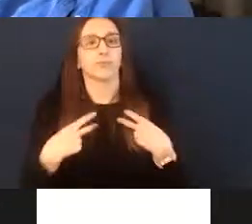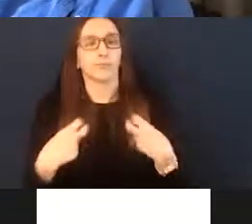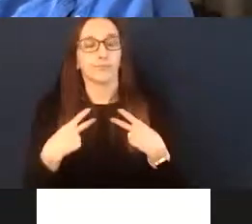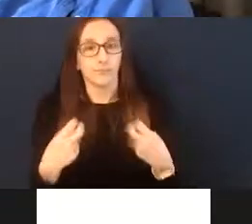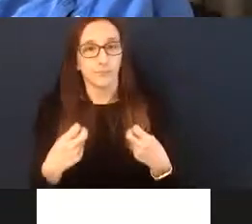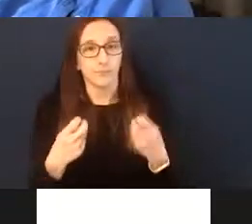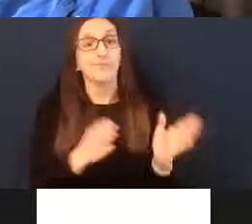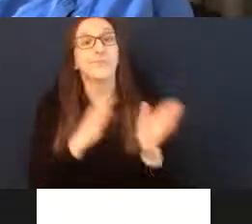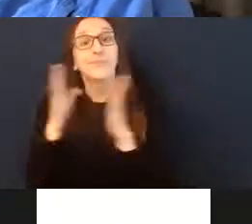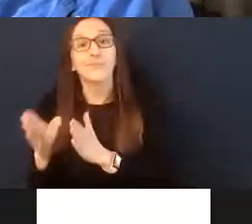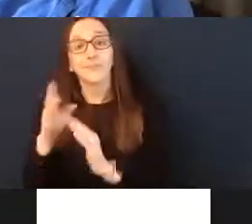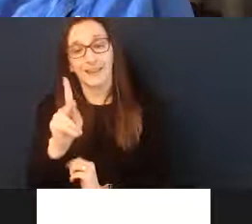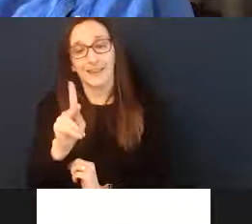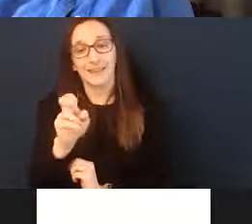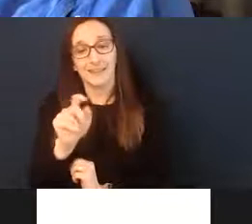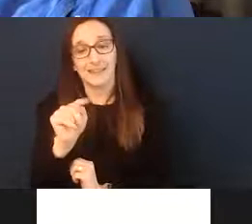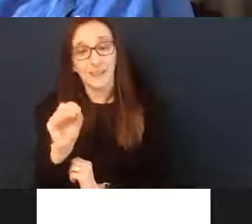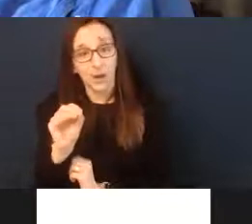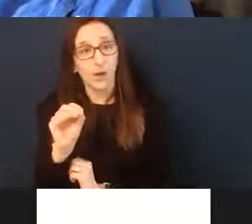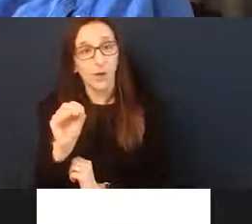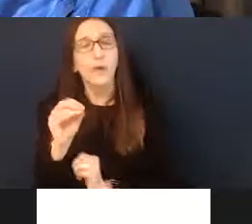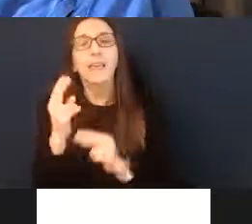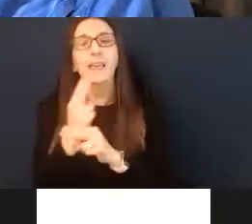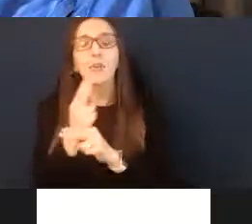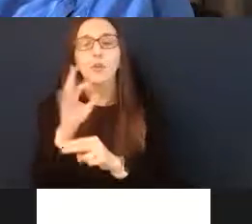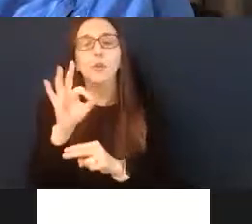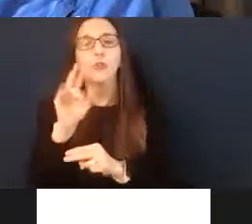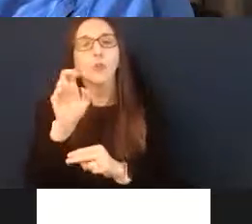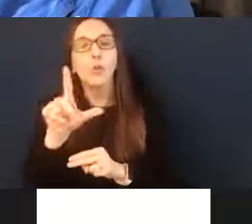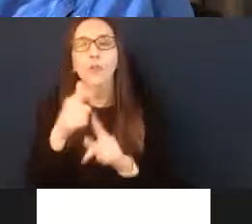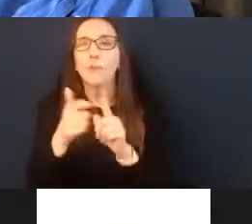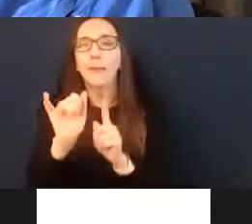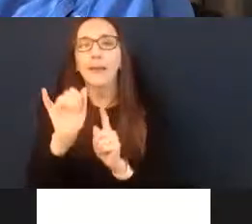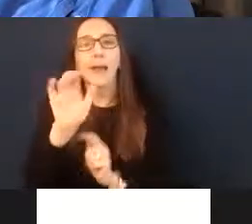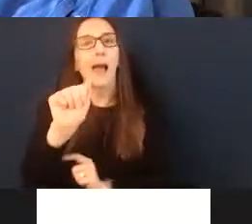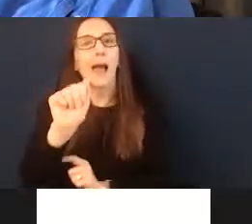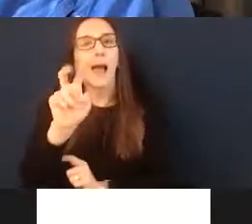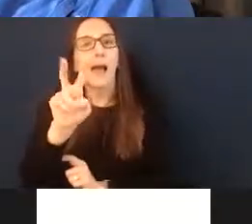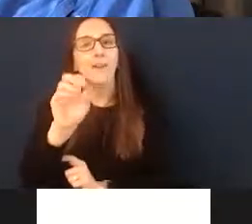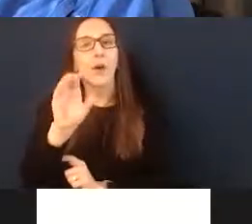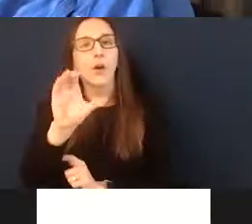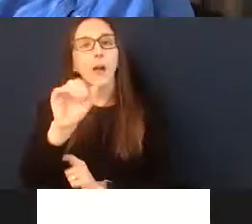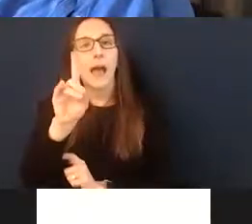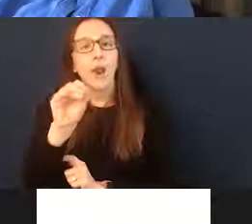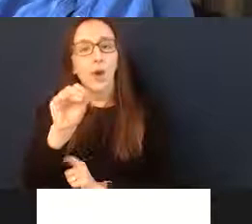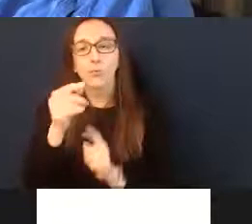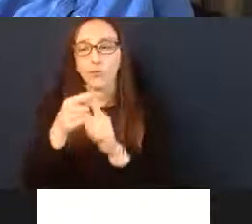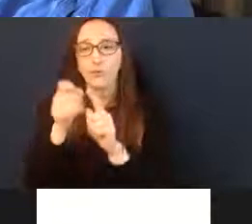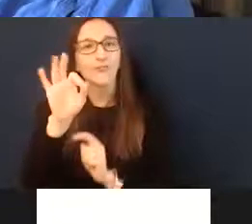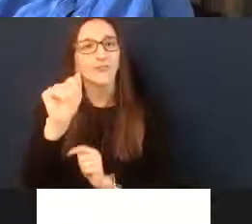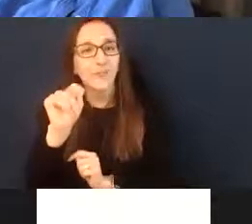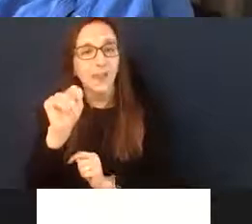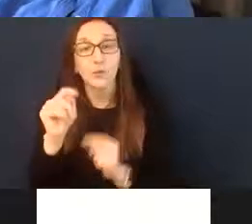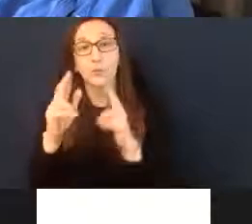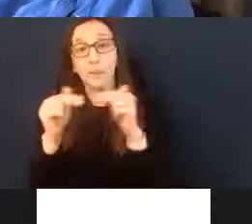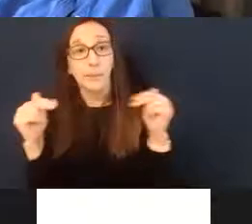keto diet, your body uses fuel from something like an avocado. So it uses fuel from fat. So it could be